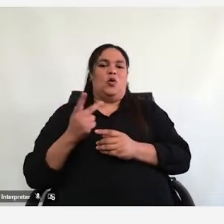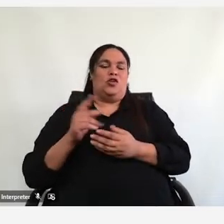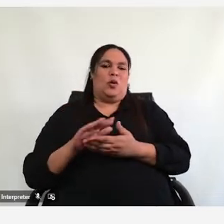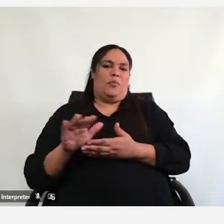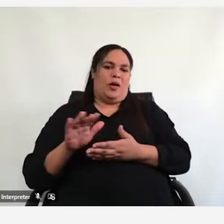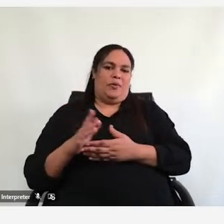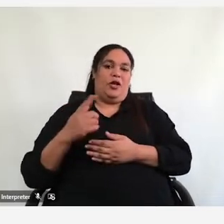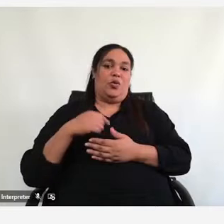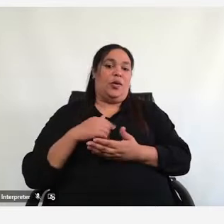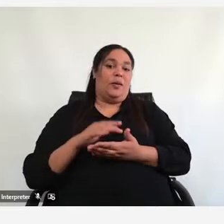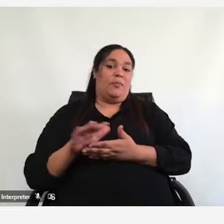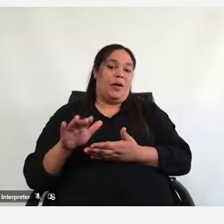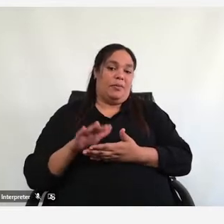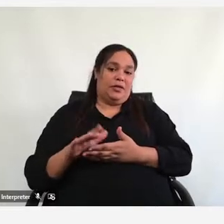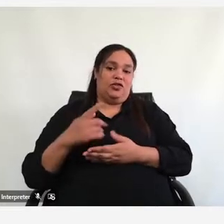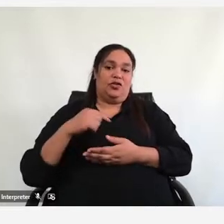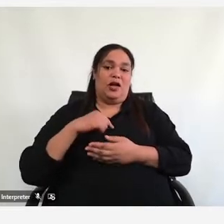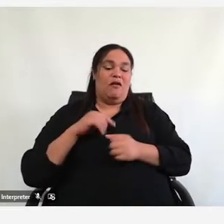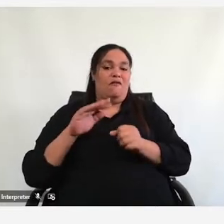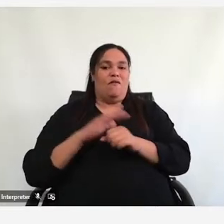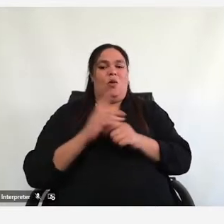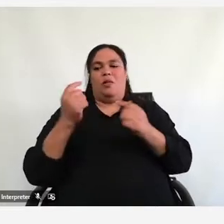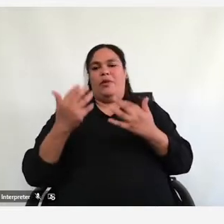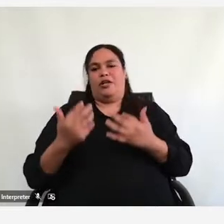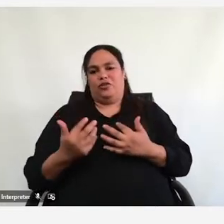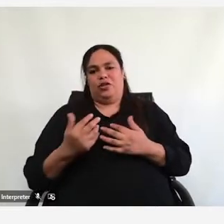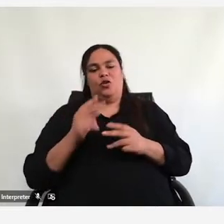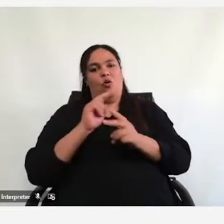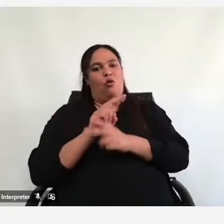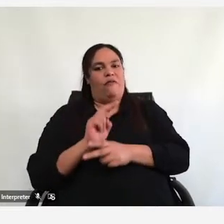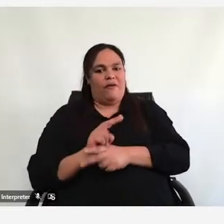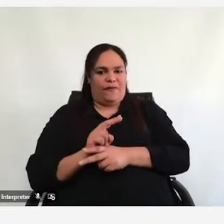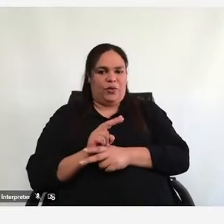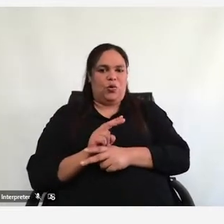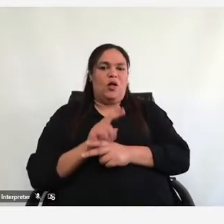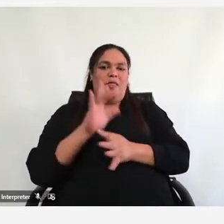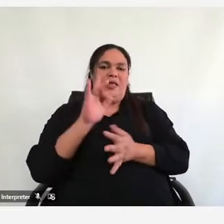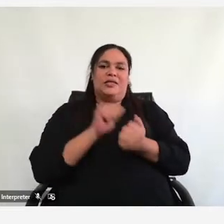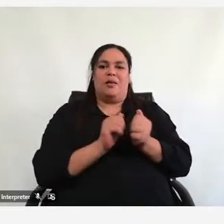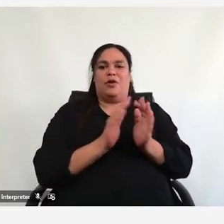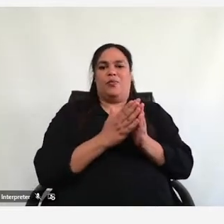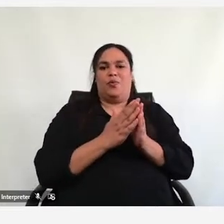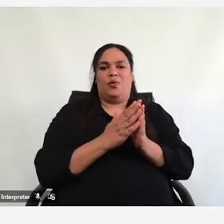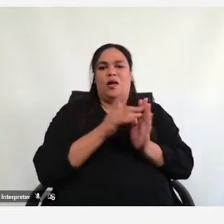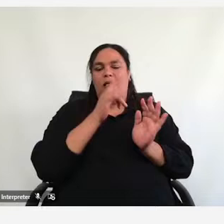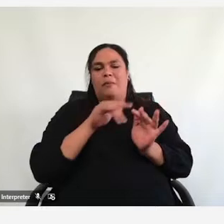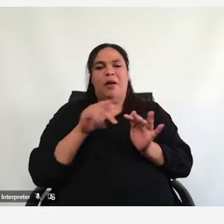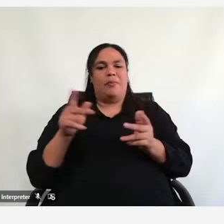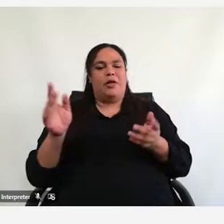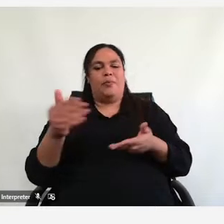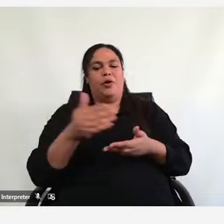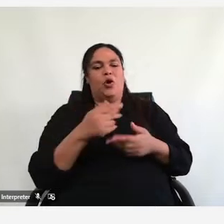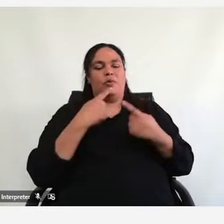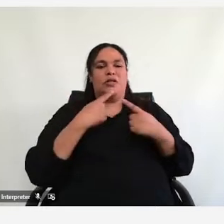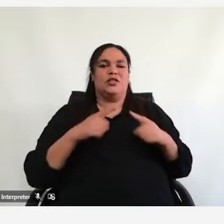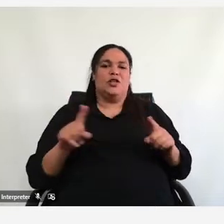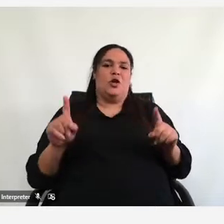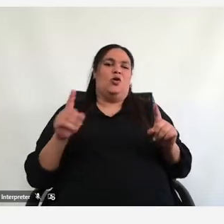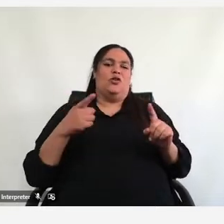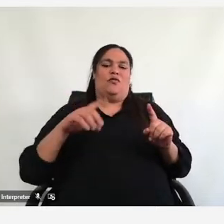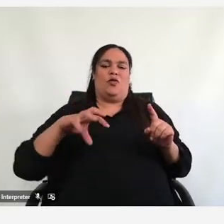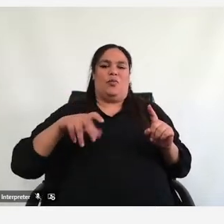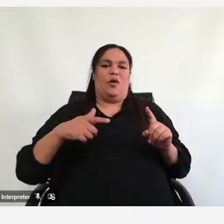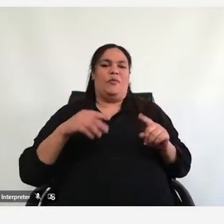We publish our full budget, the overview, the summary book, the public procurement disclosure reports of the province,